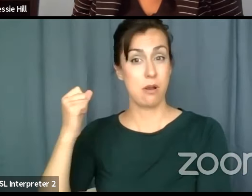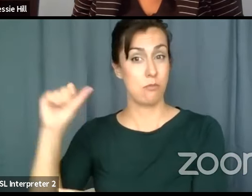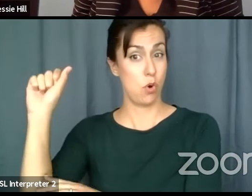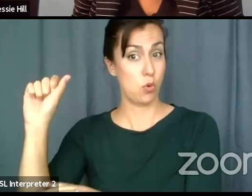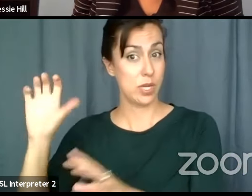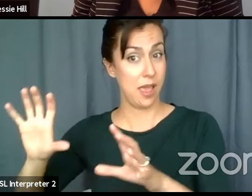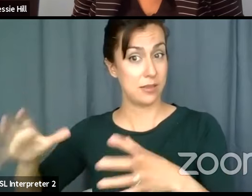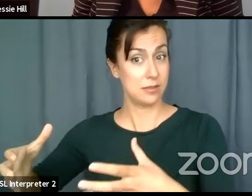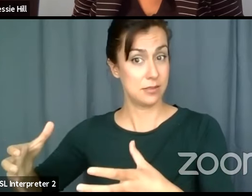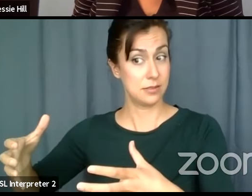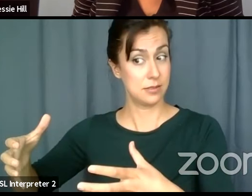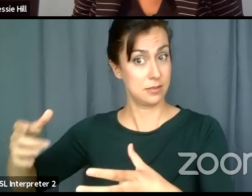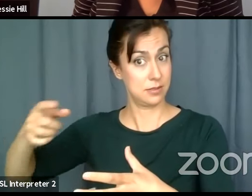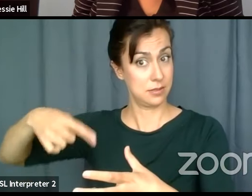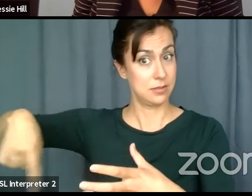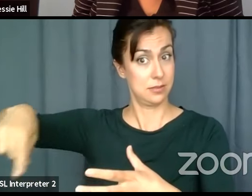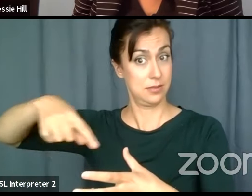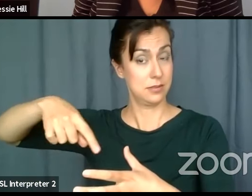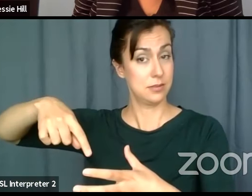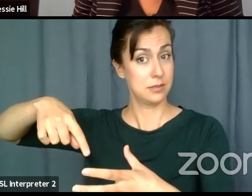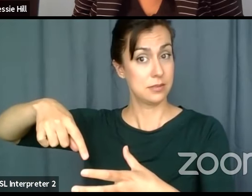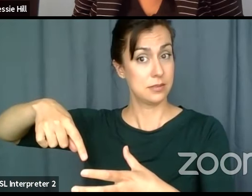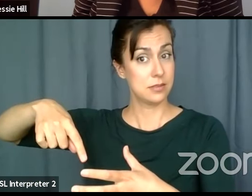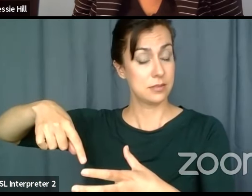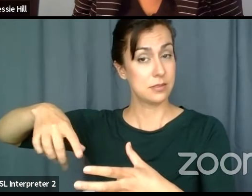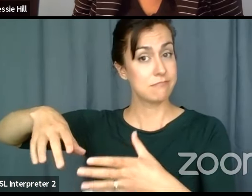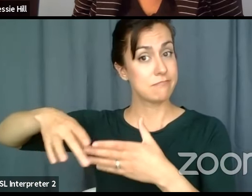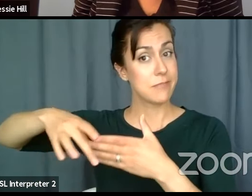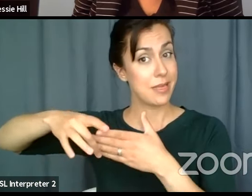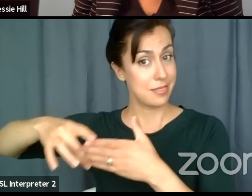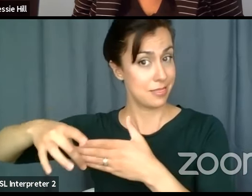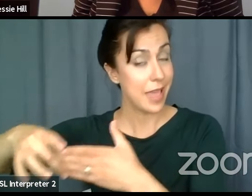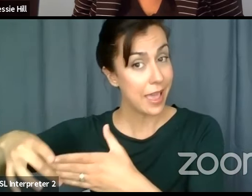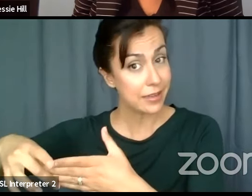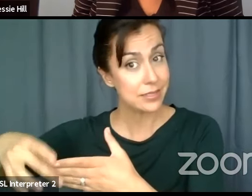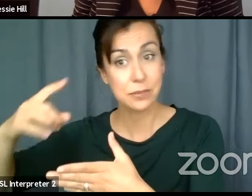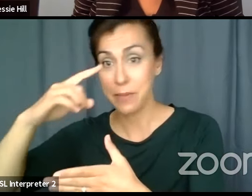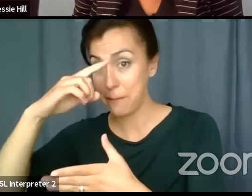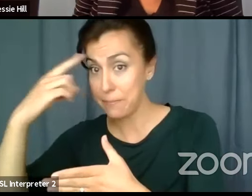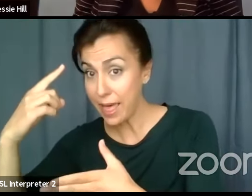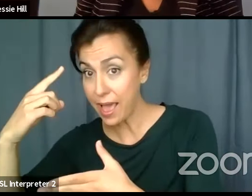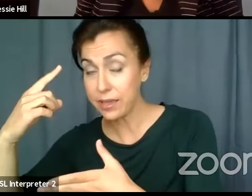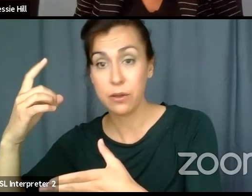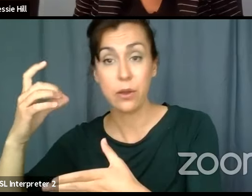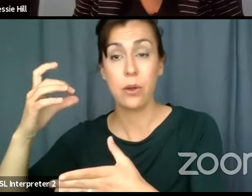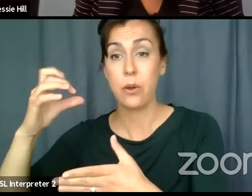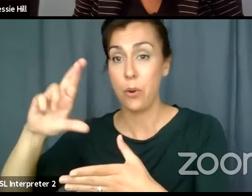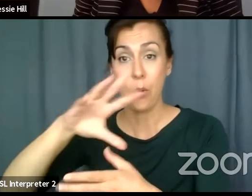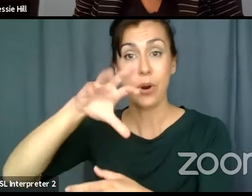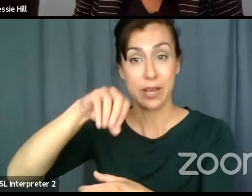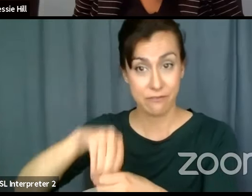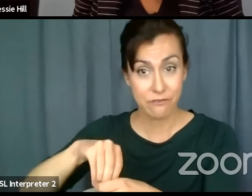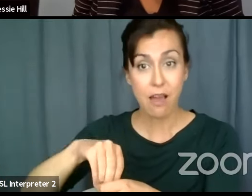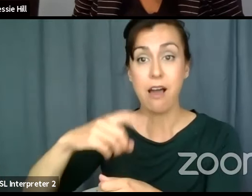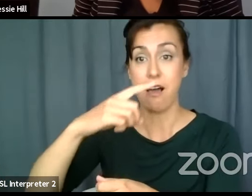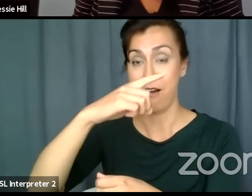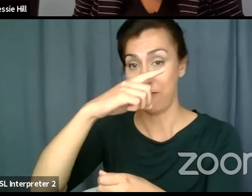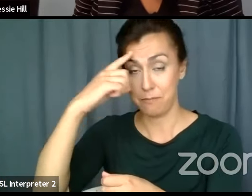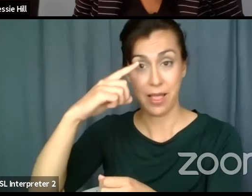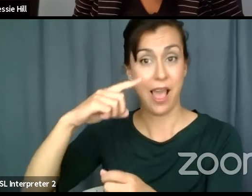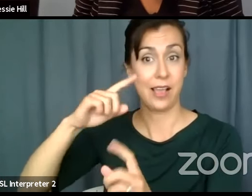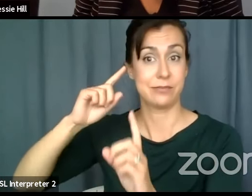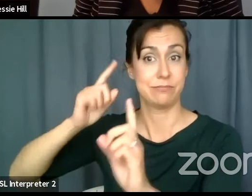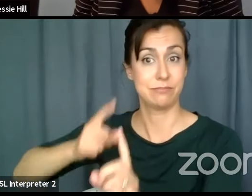that are led by Blacks or involve or entail Black causes. For